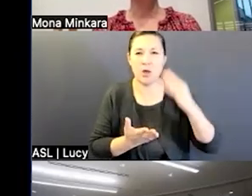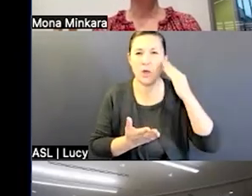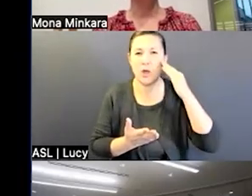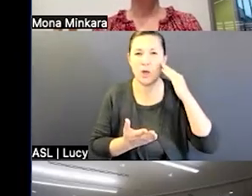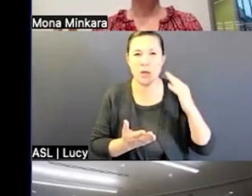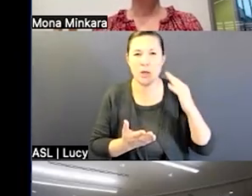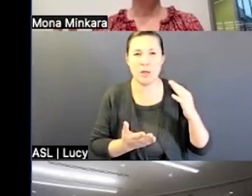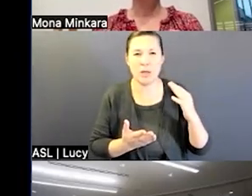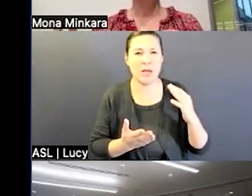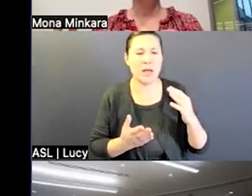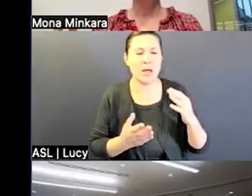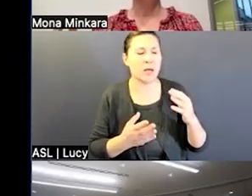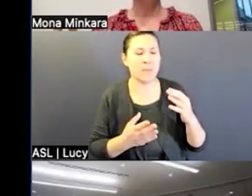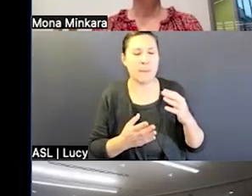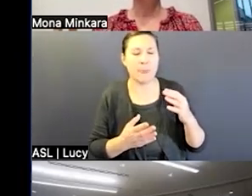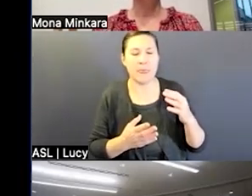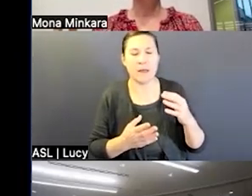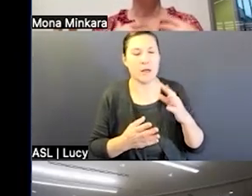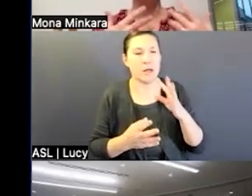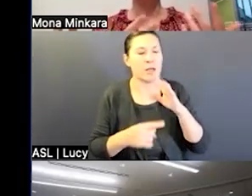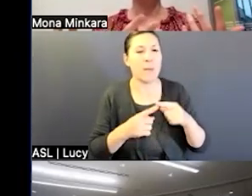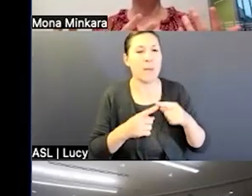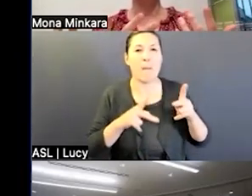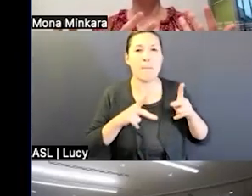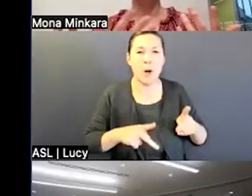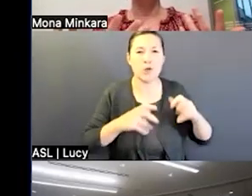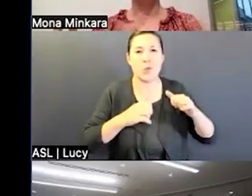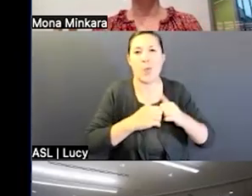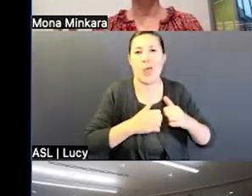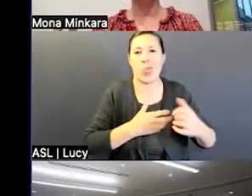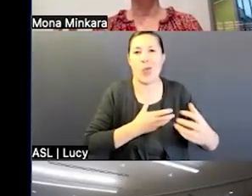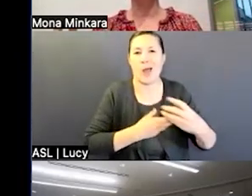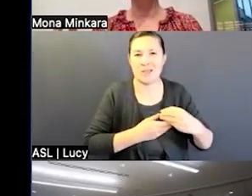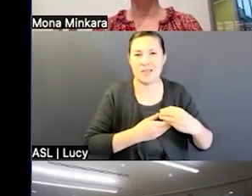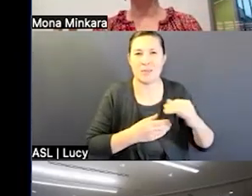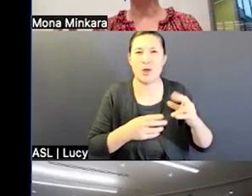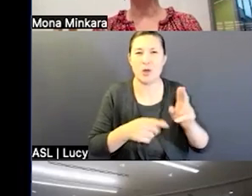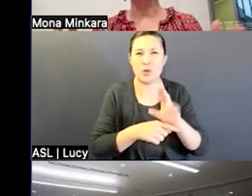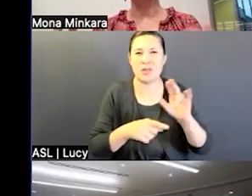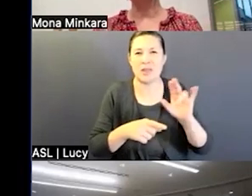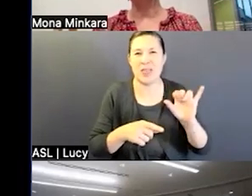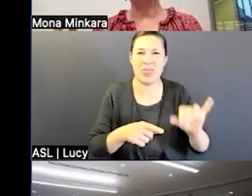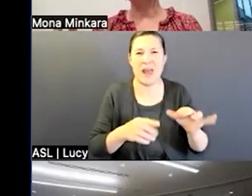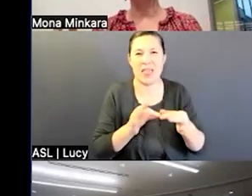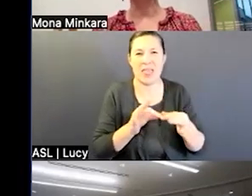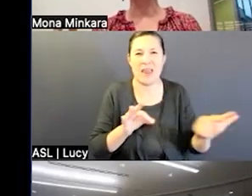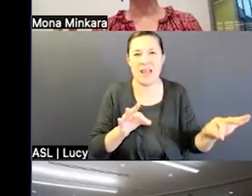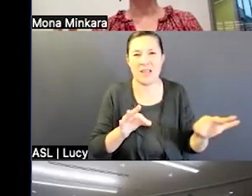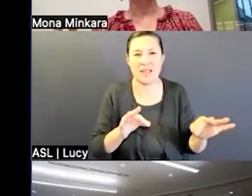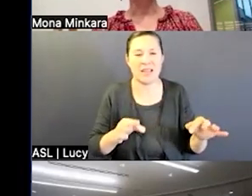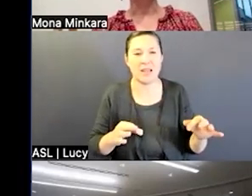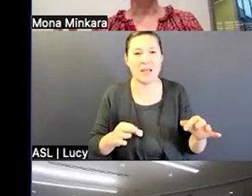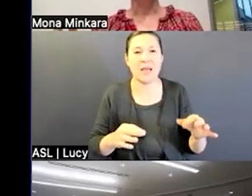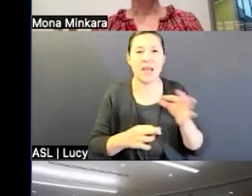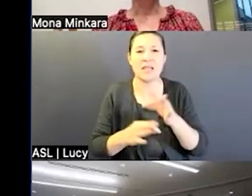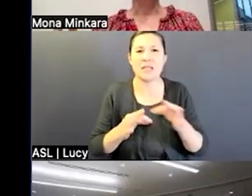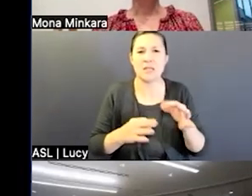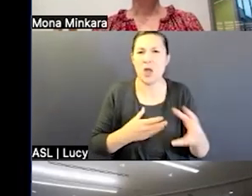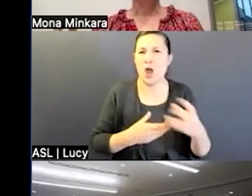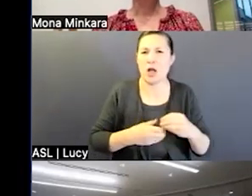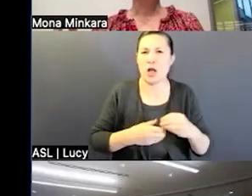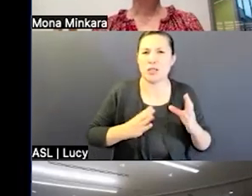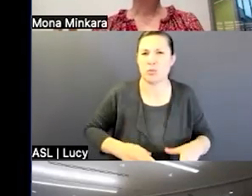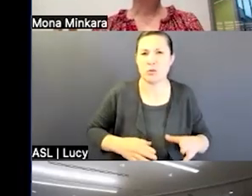with autism, and even that language, I've read, it's preferred to say autistic person or person on the spectrum.